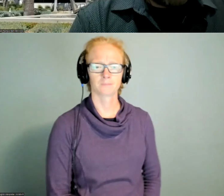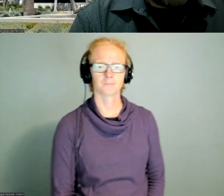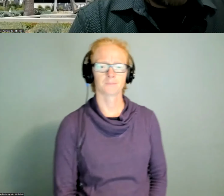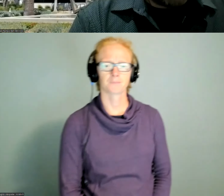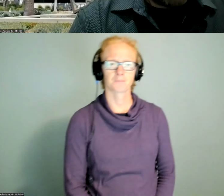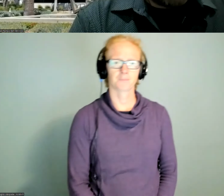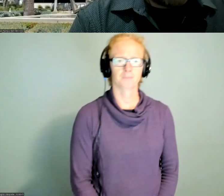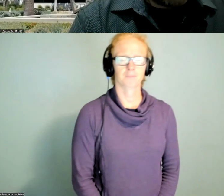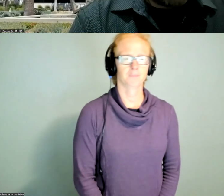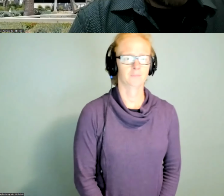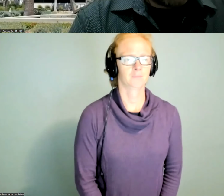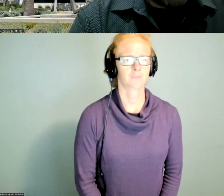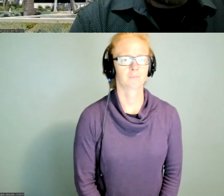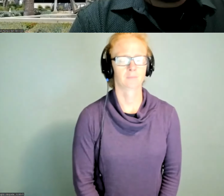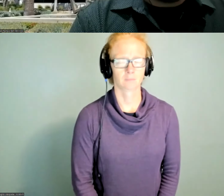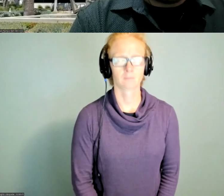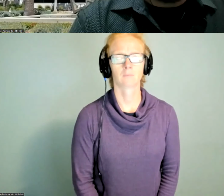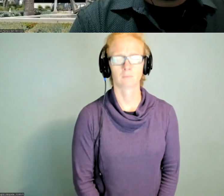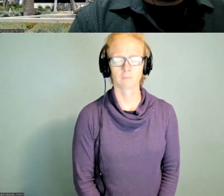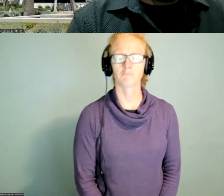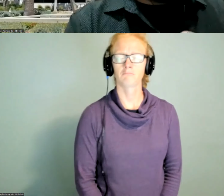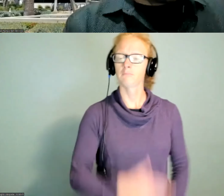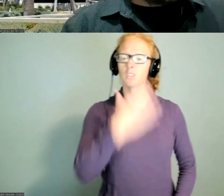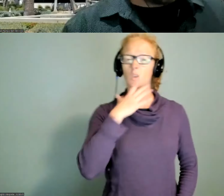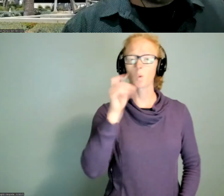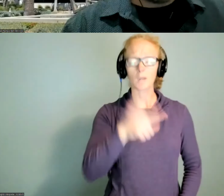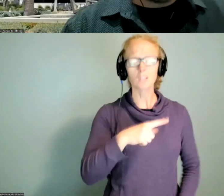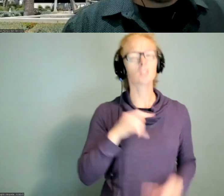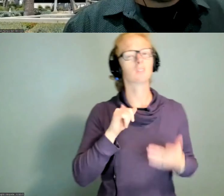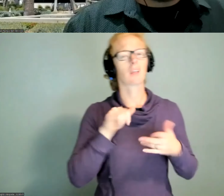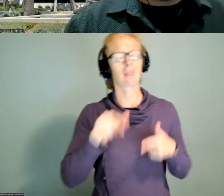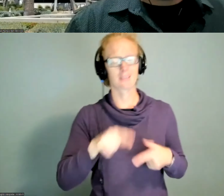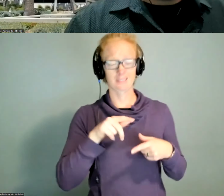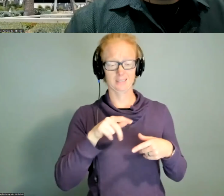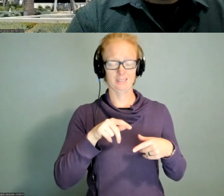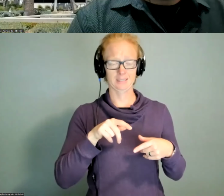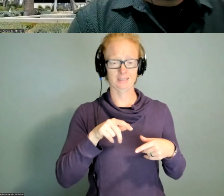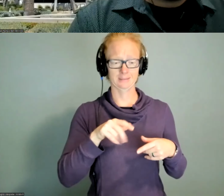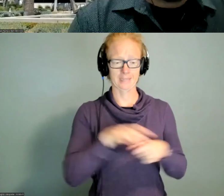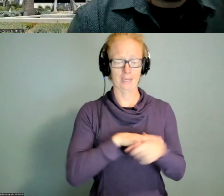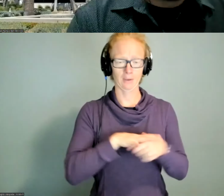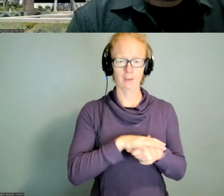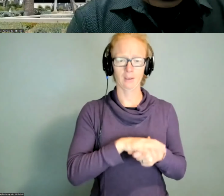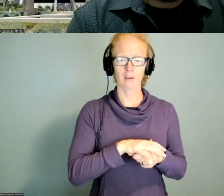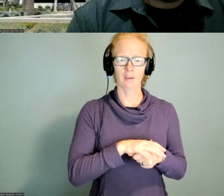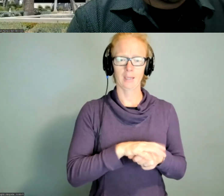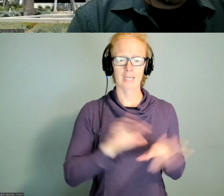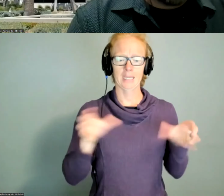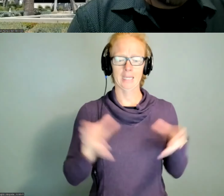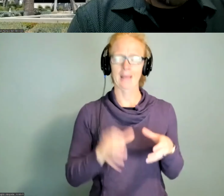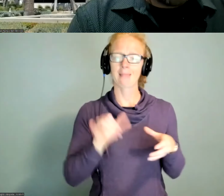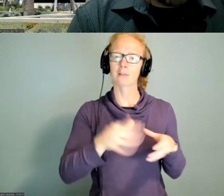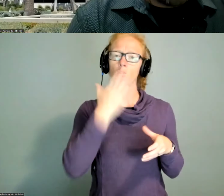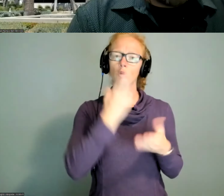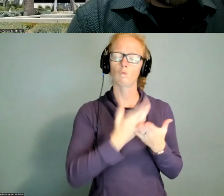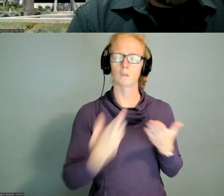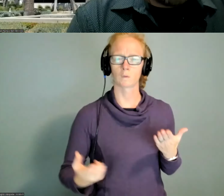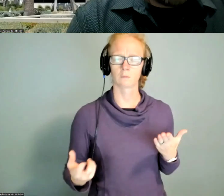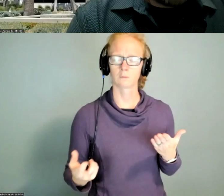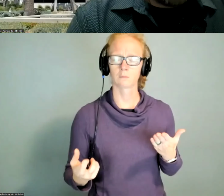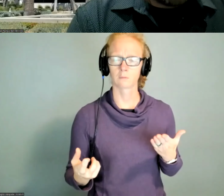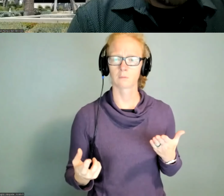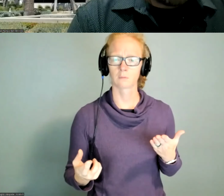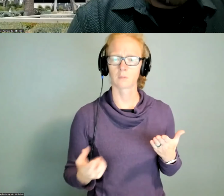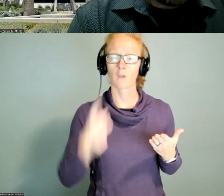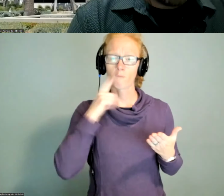the access facility, the digital hub, is that it's there as a resource for the people in